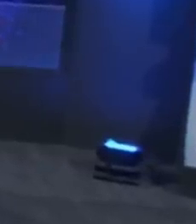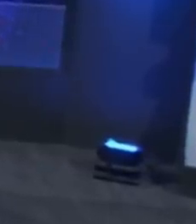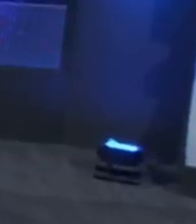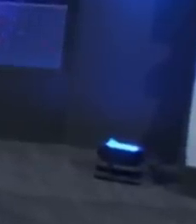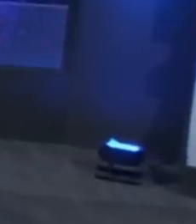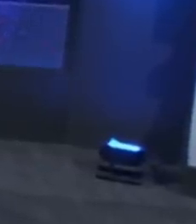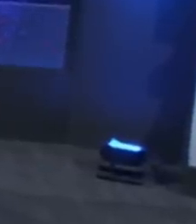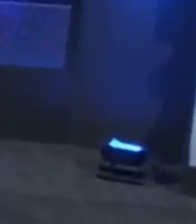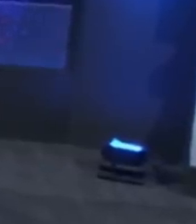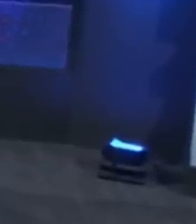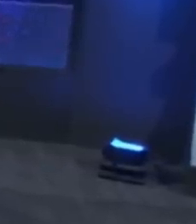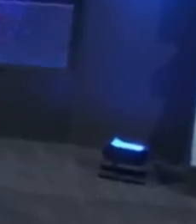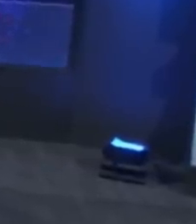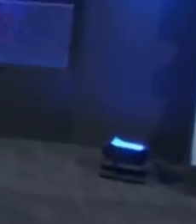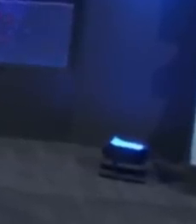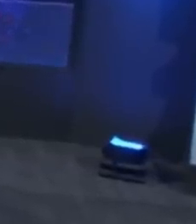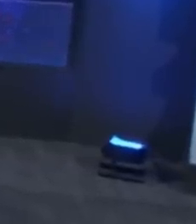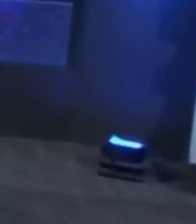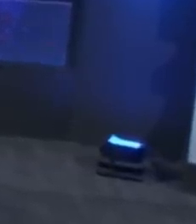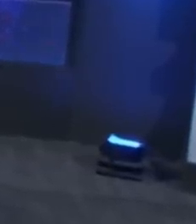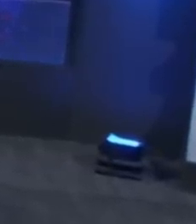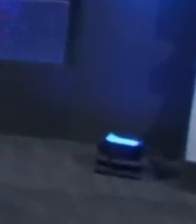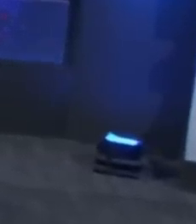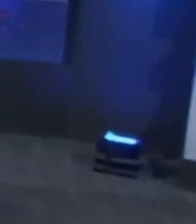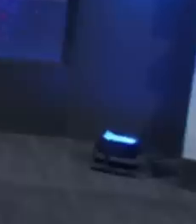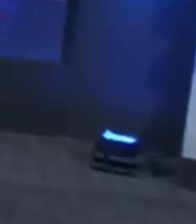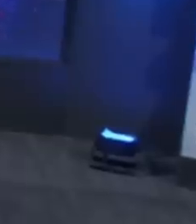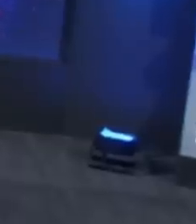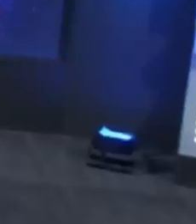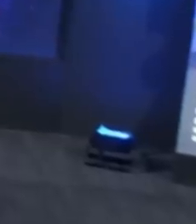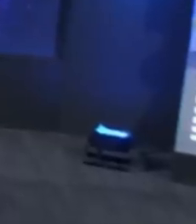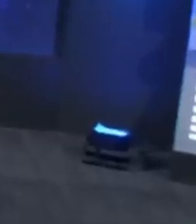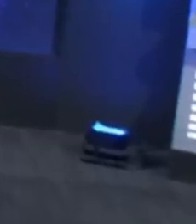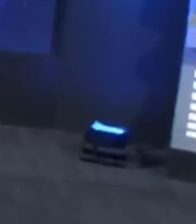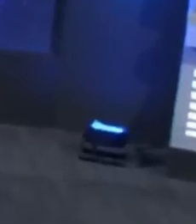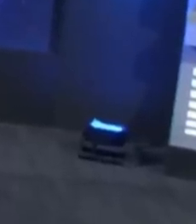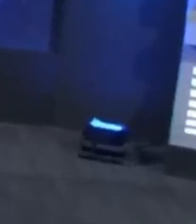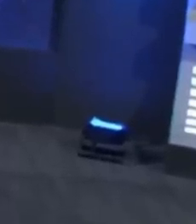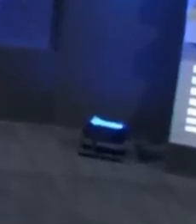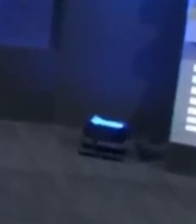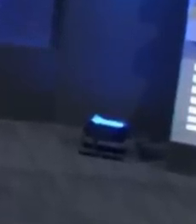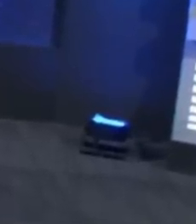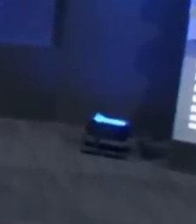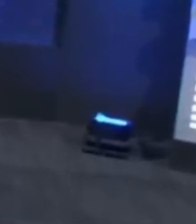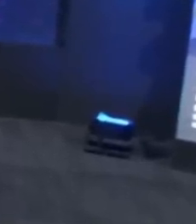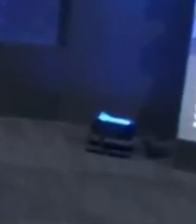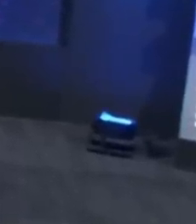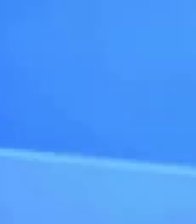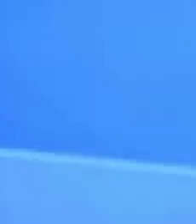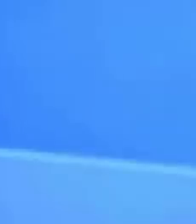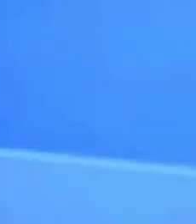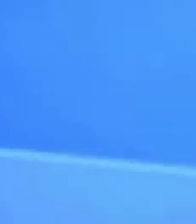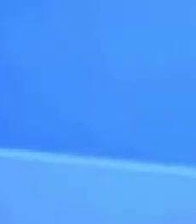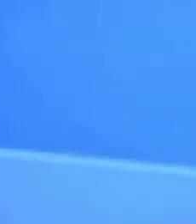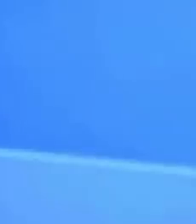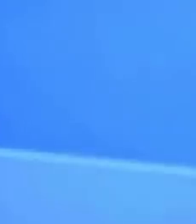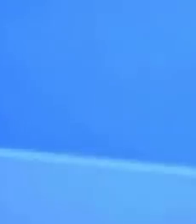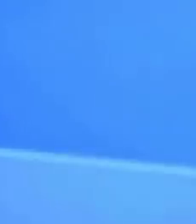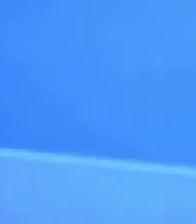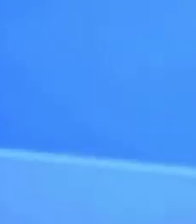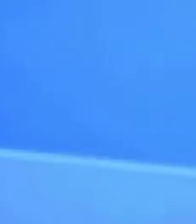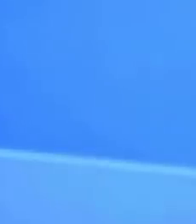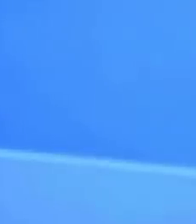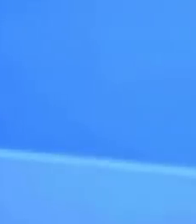not trying to find out here is who is funding this? Who is behind this? The Zama Zamas are not going to go and risk their